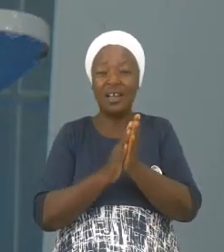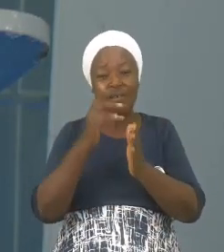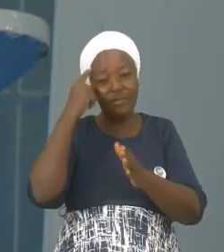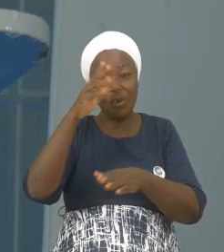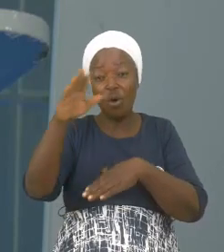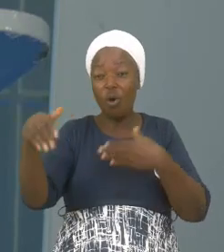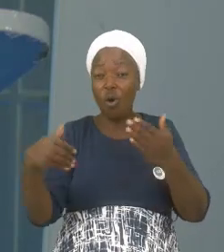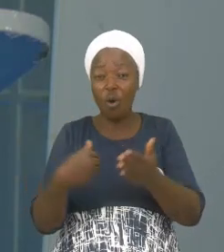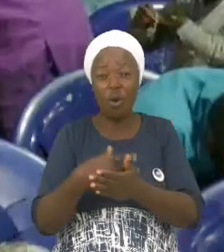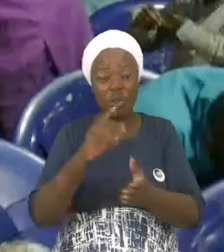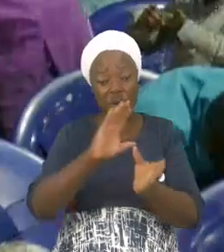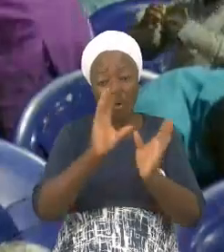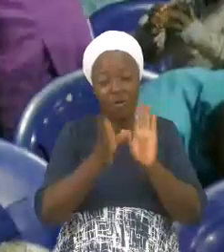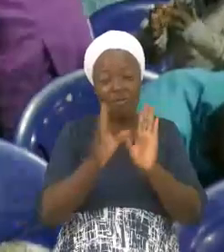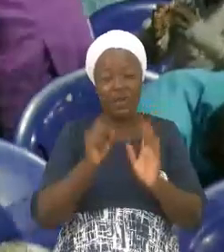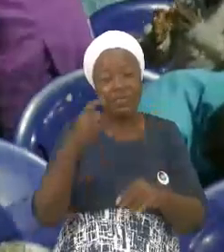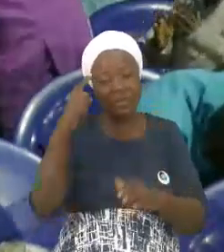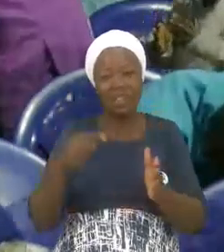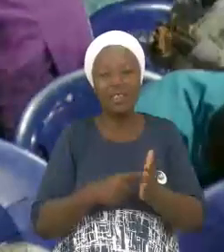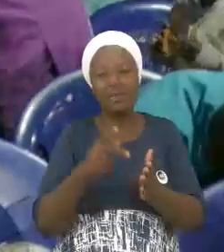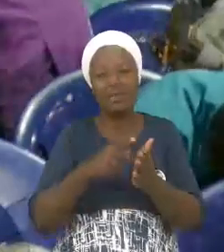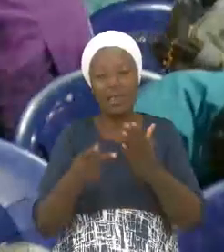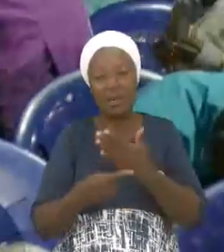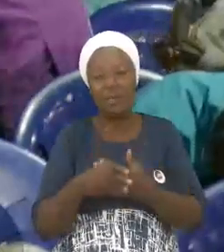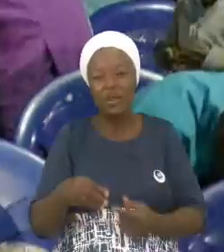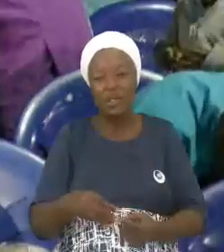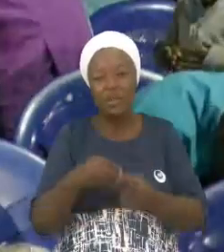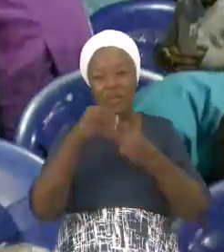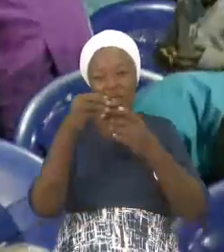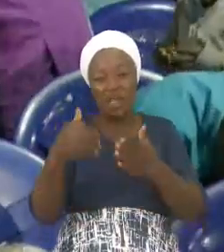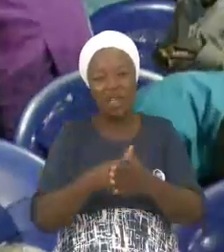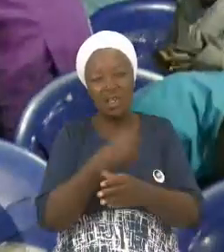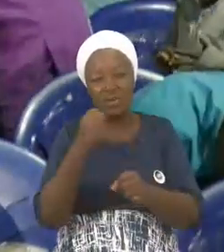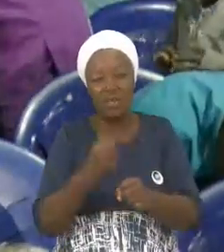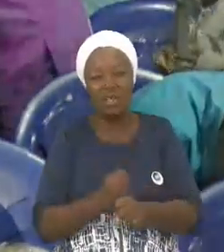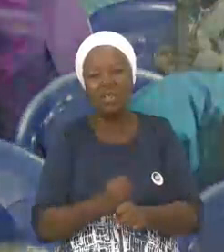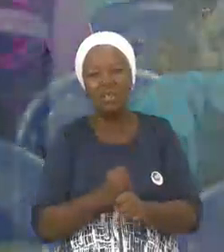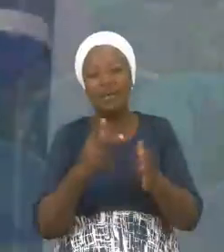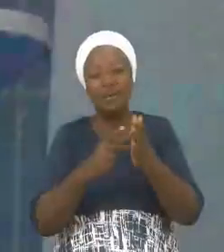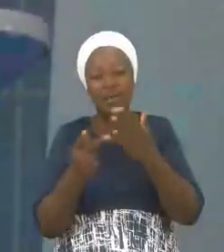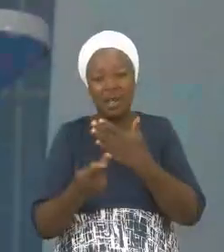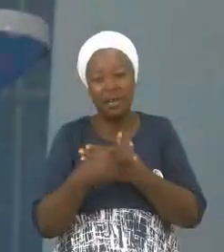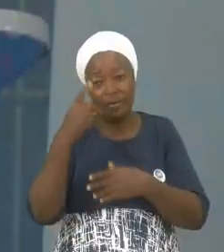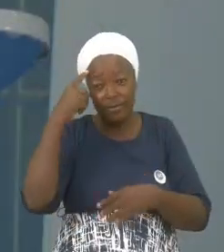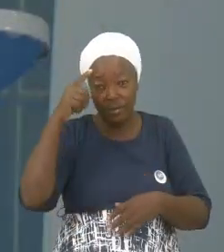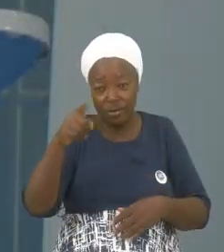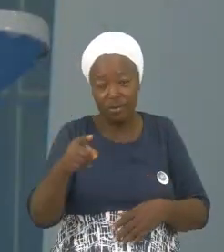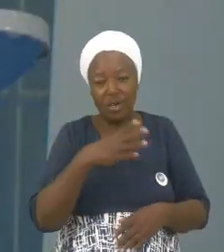Special New Year rally for you. Those